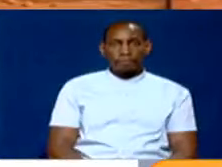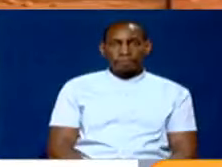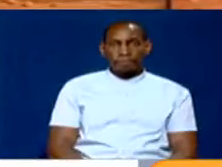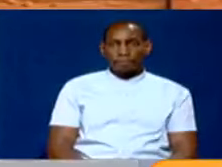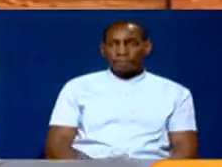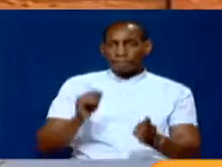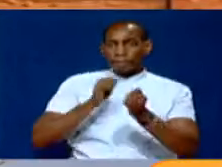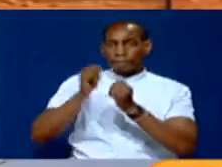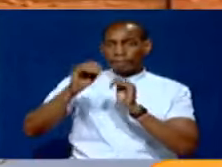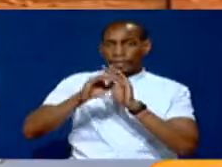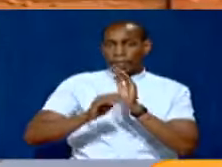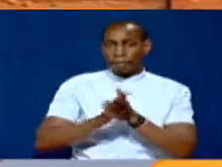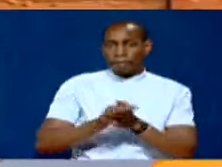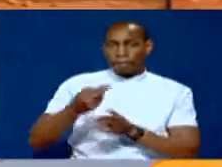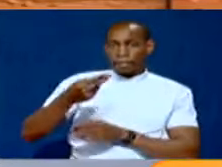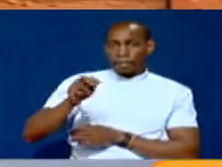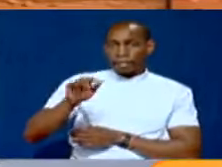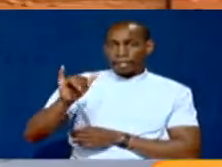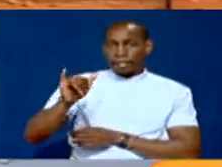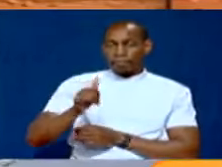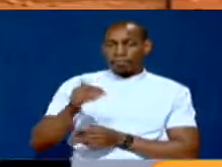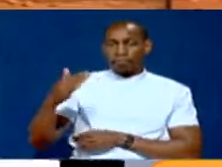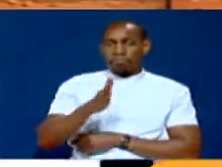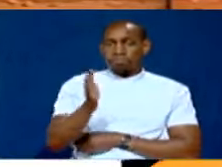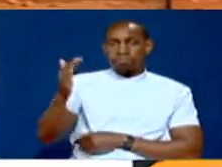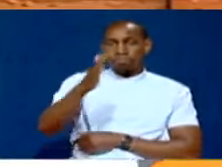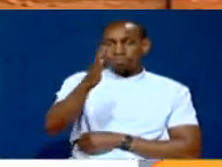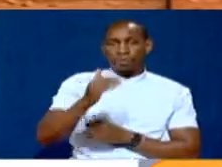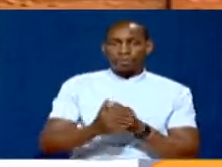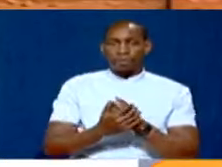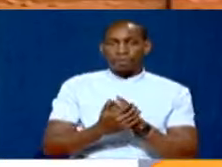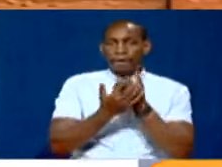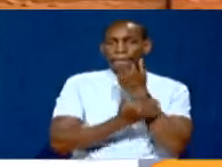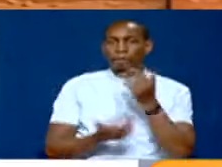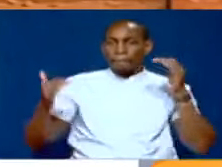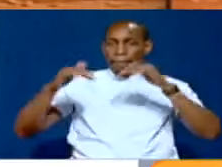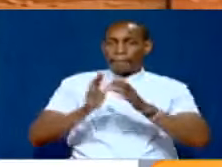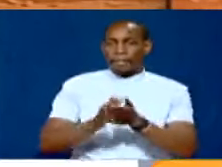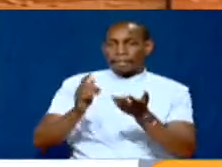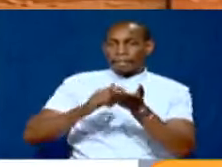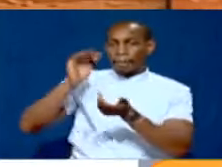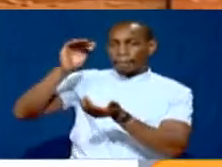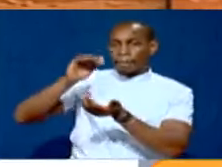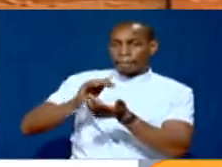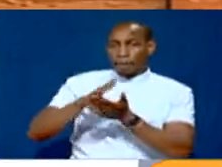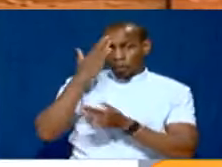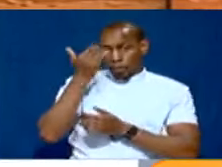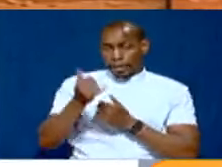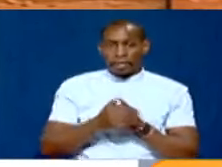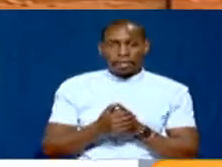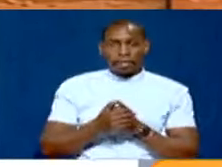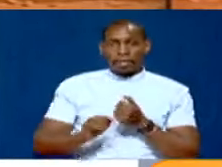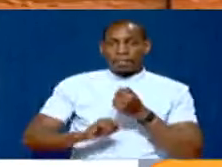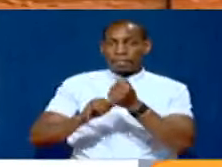The 15th edition of the Henry Wainoike Marathon had a poor turnout as the numbers decreased due to a lack